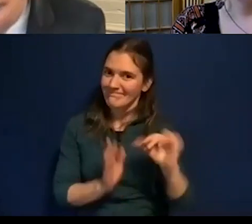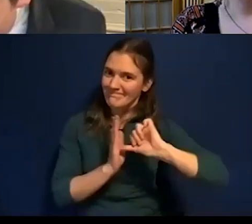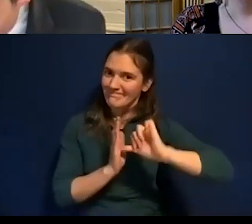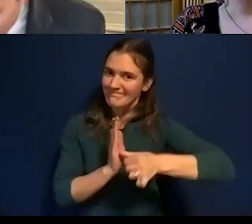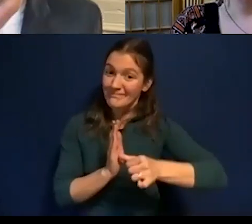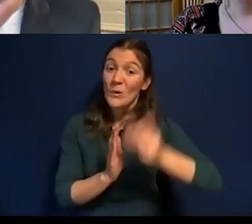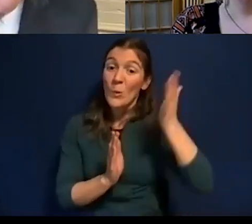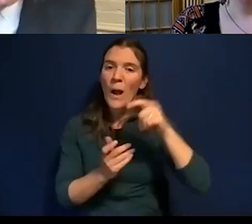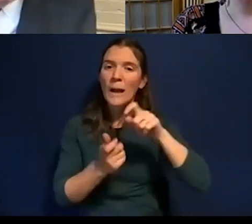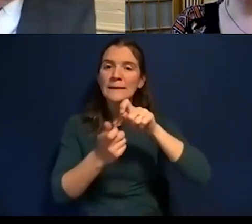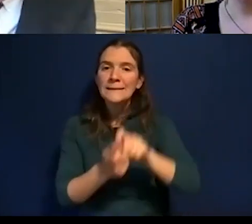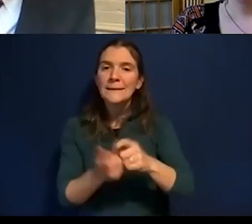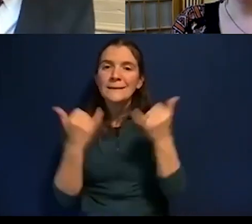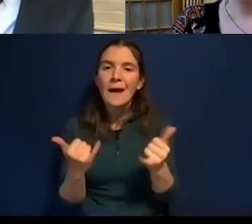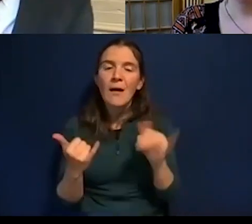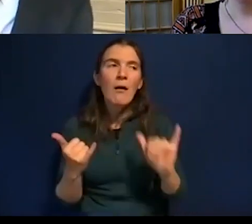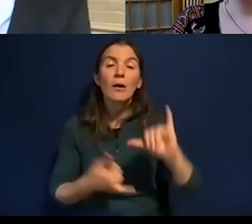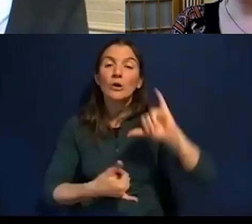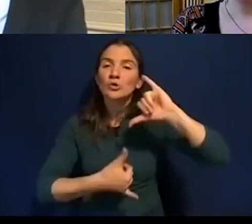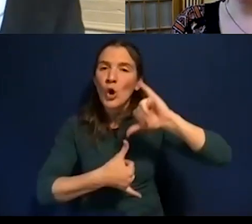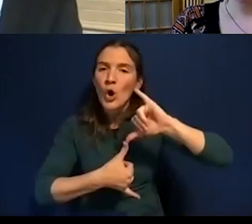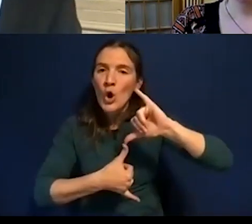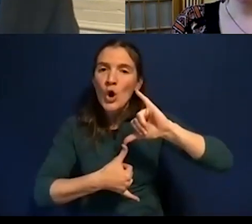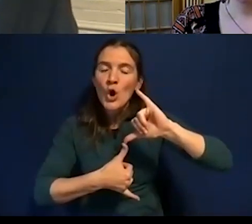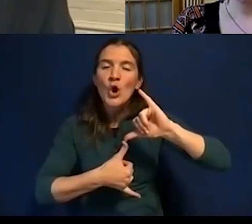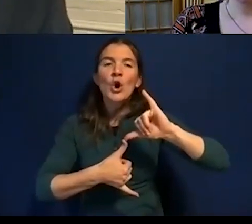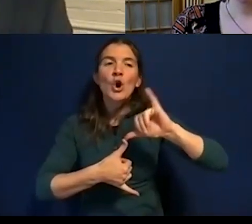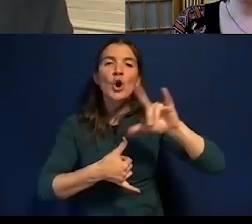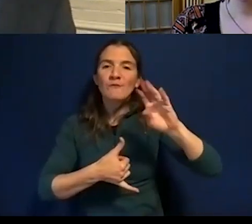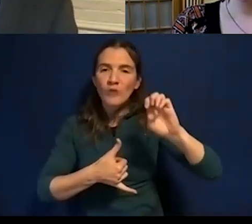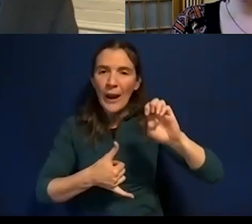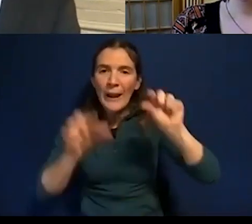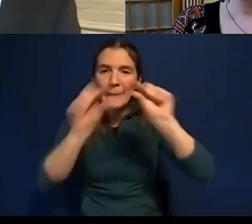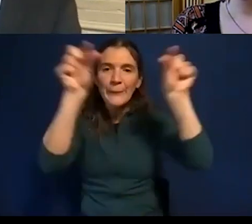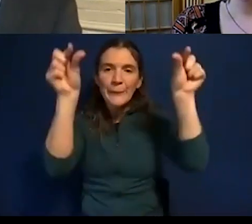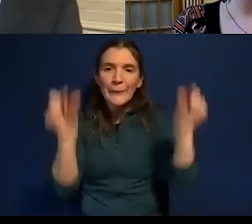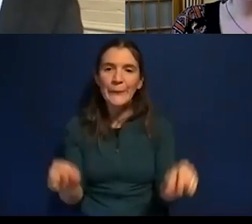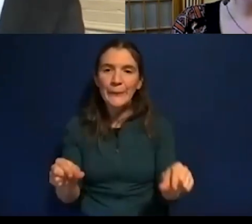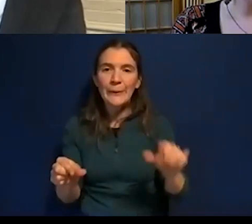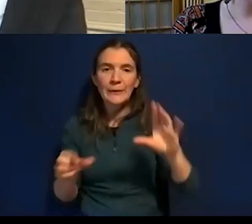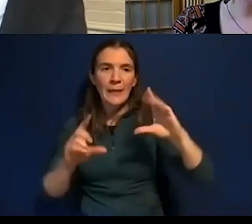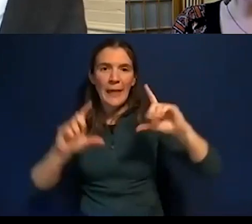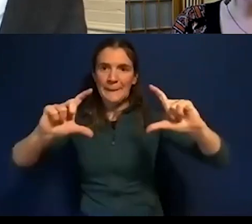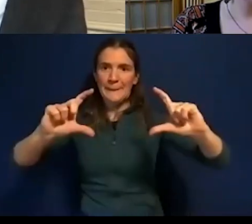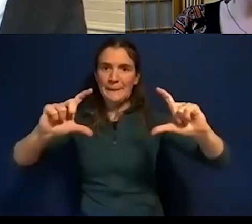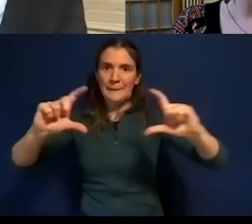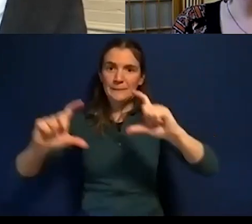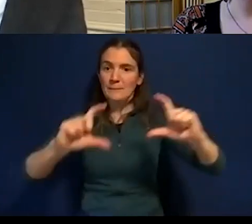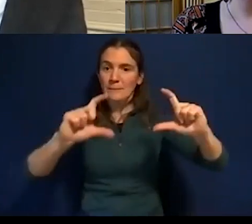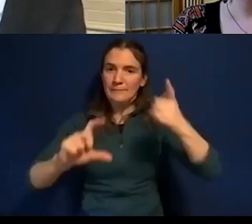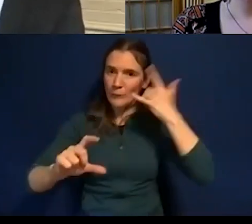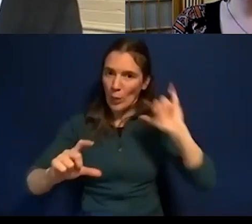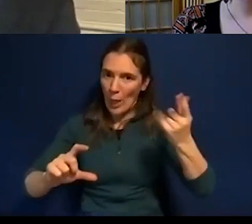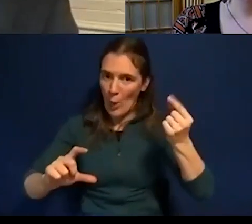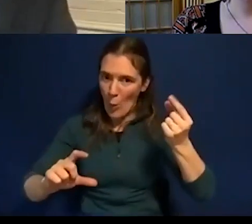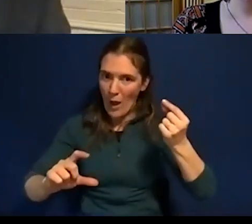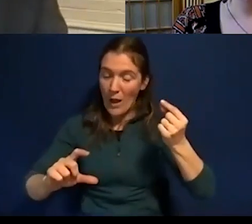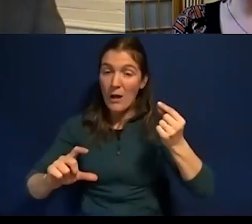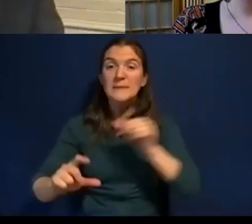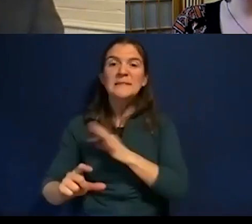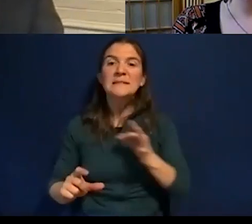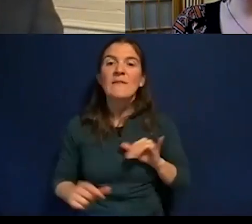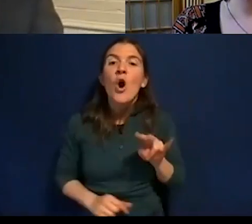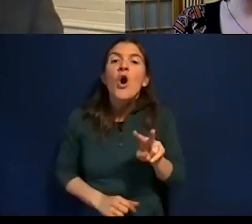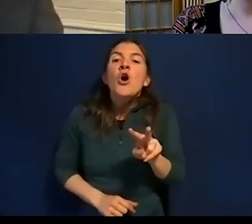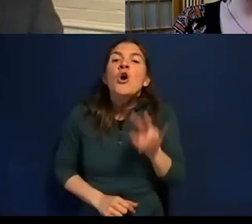the details about how high it would hang and what the frame, you know, sort of what space the frame would occupy, staff became satisfied